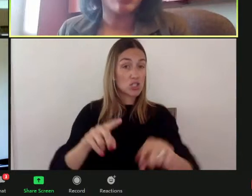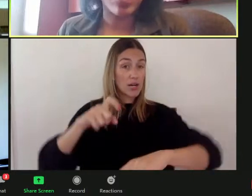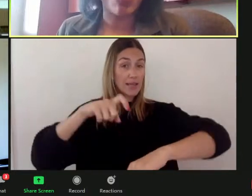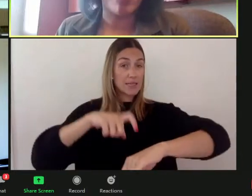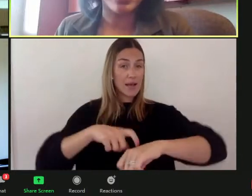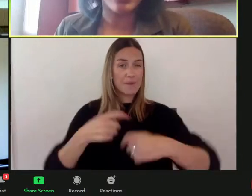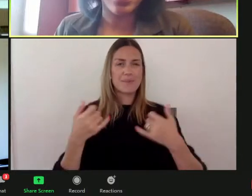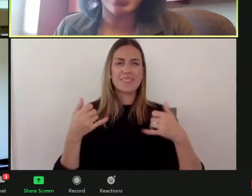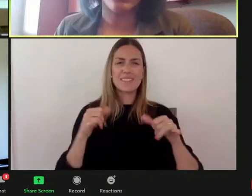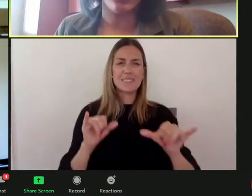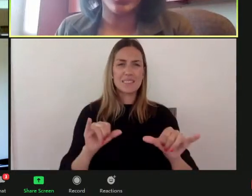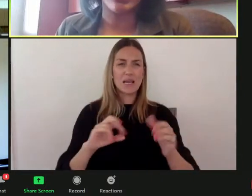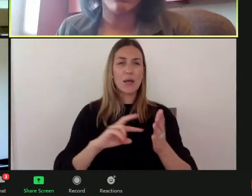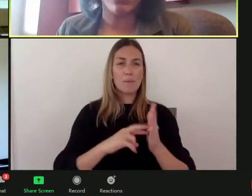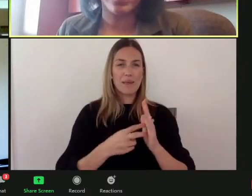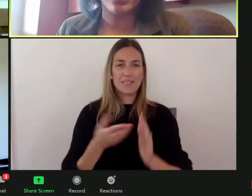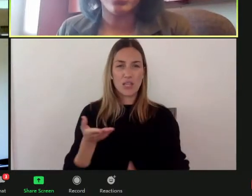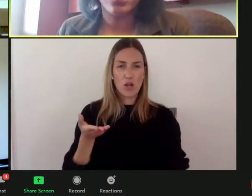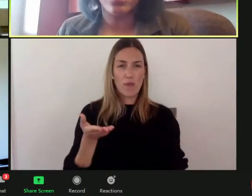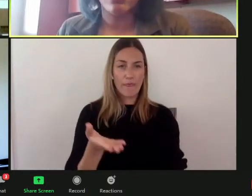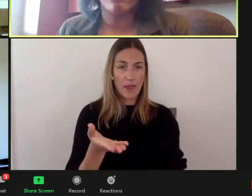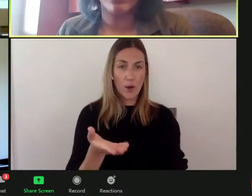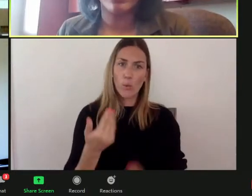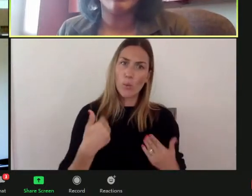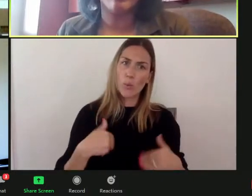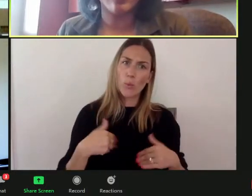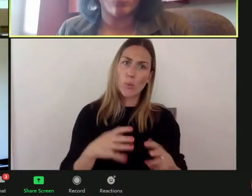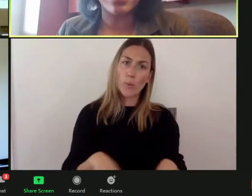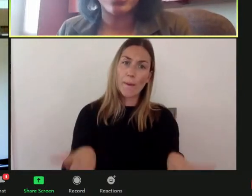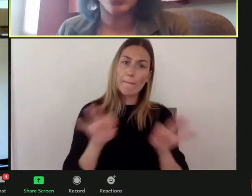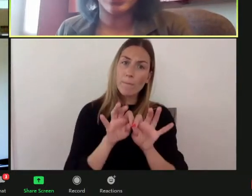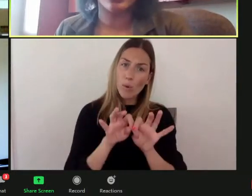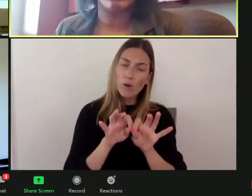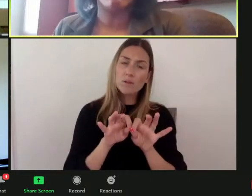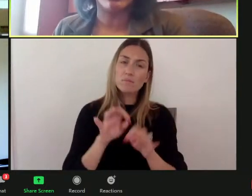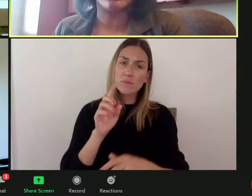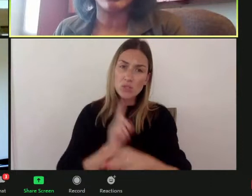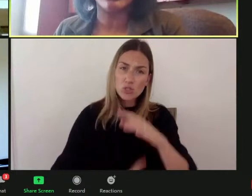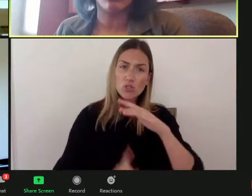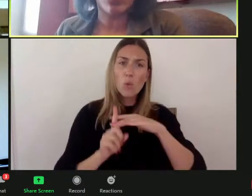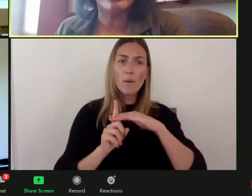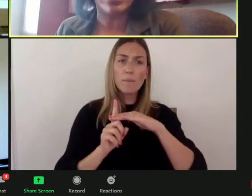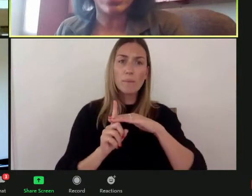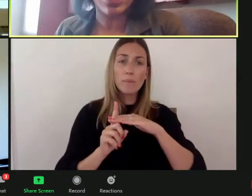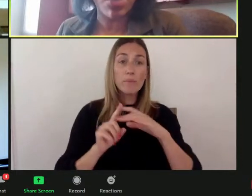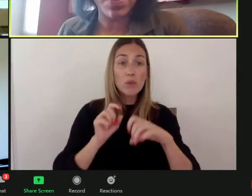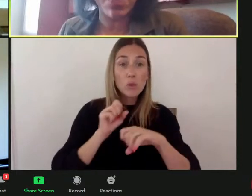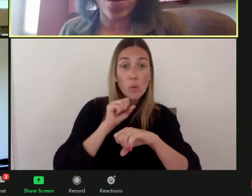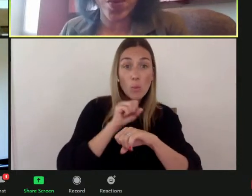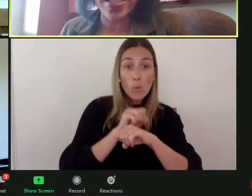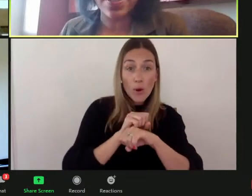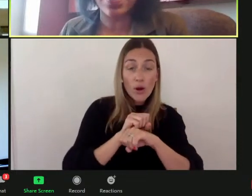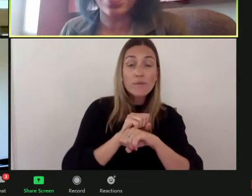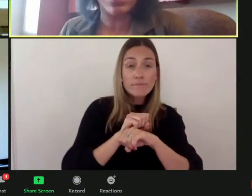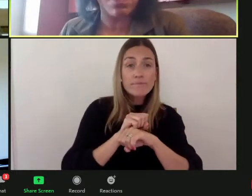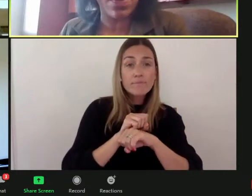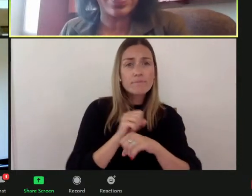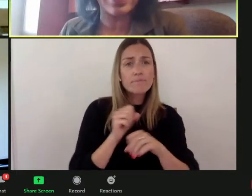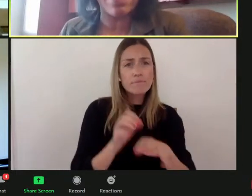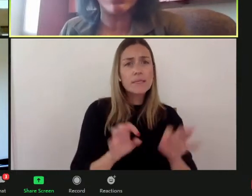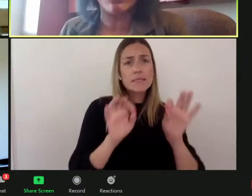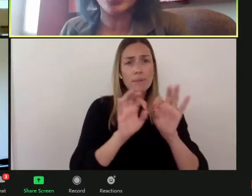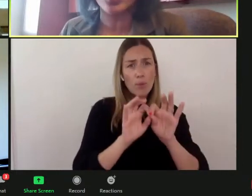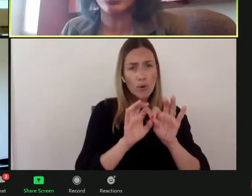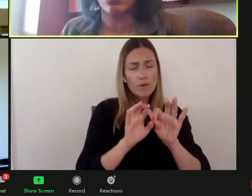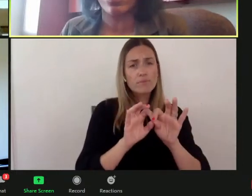still counted as present. And that's really important for them to be present. So getting the work is one thing in terms of where we sit. Getting the work